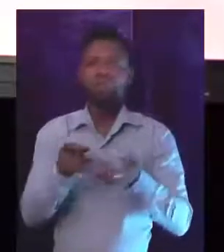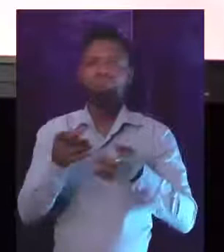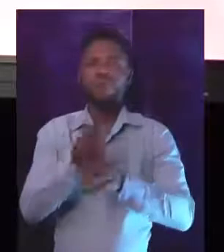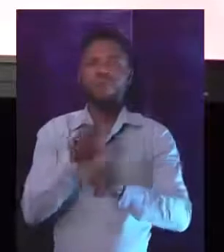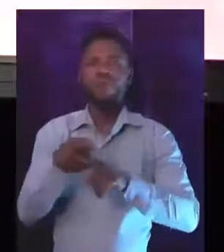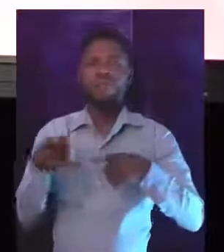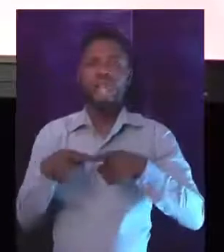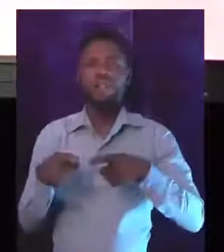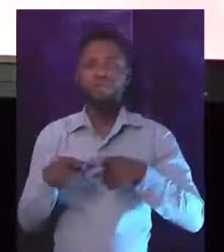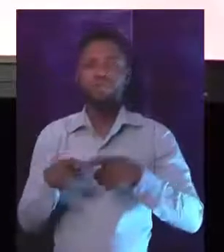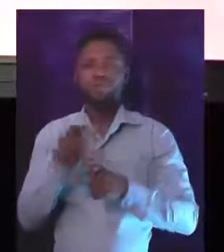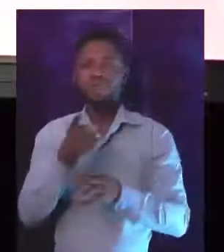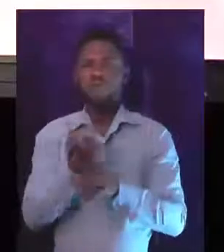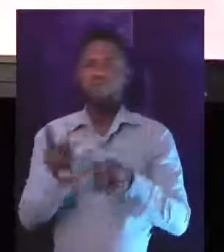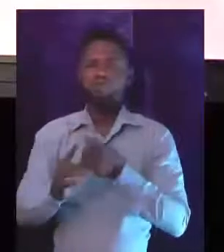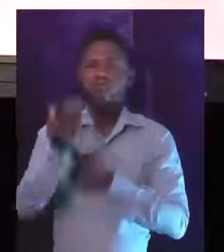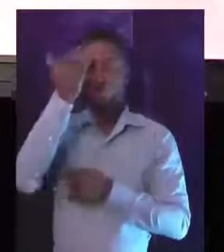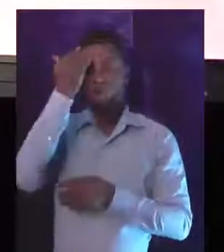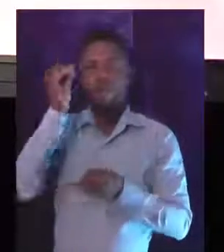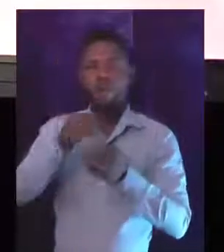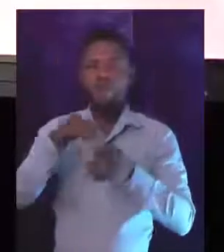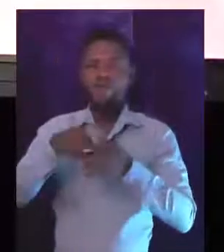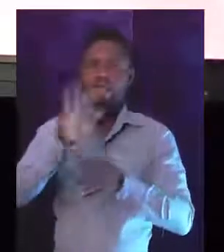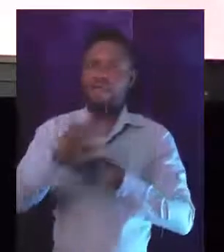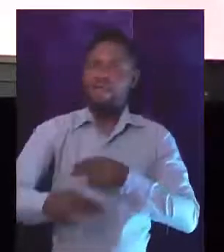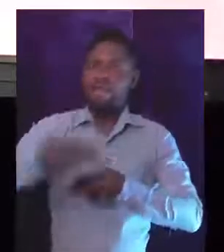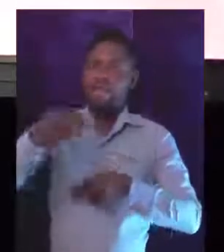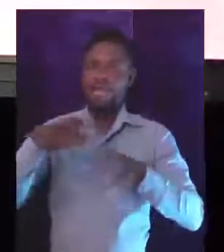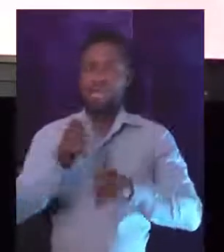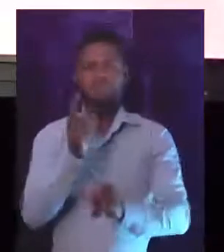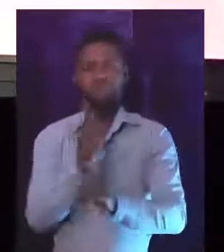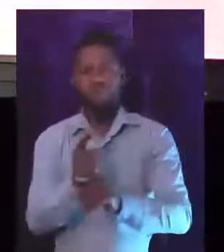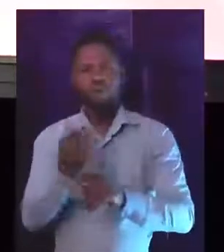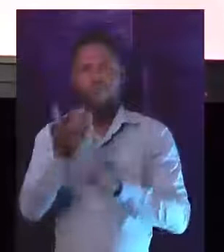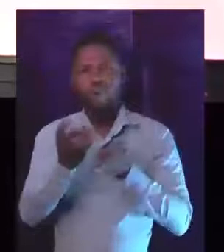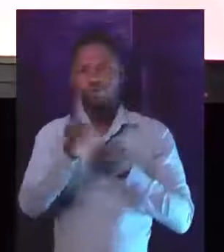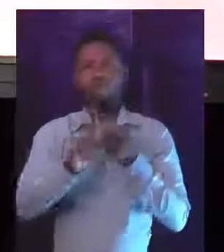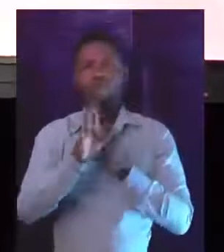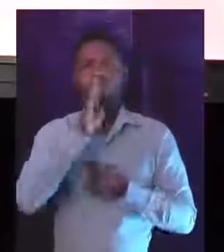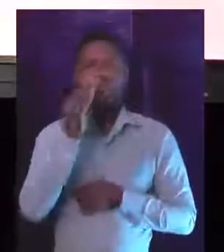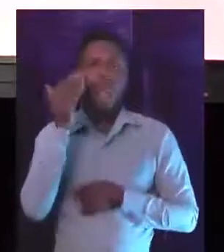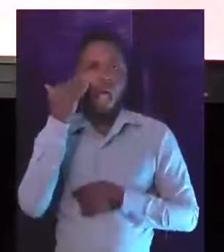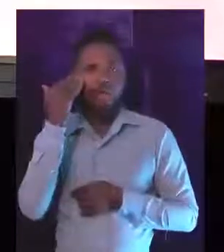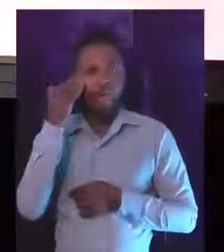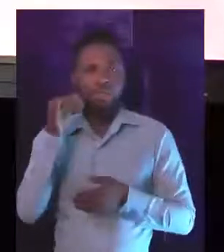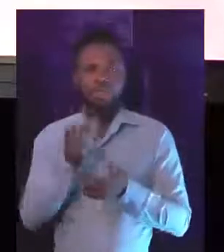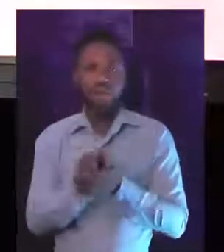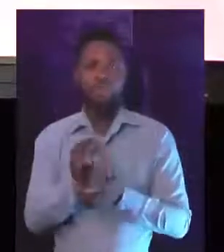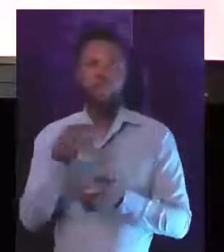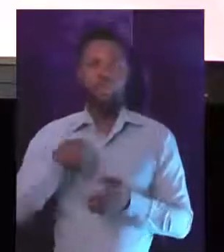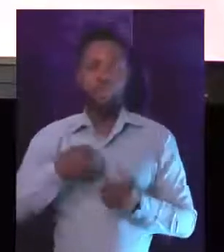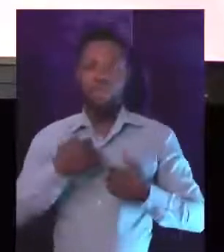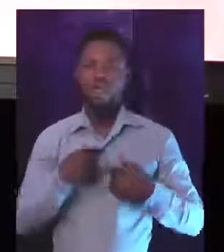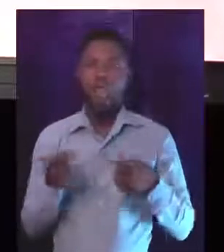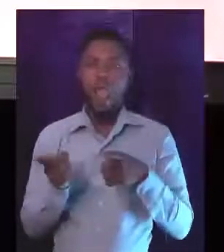electricity. It's a force you get from electricity. Here, you get to know more about this in your higher class, but we just want you to be aware